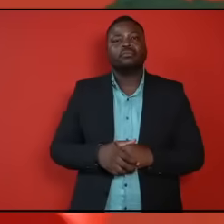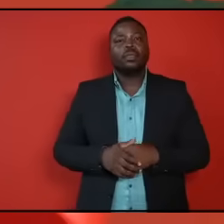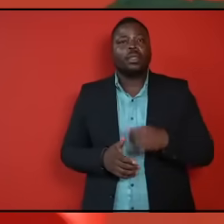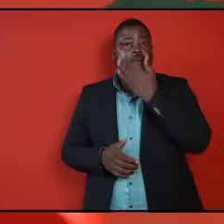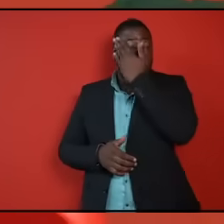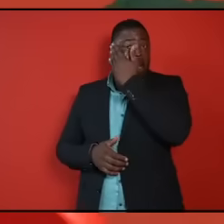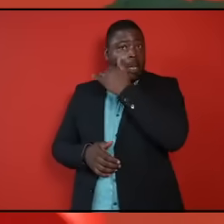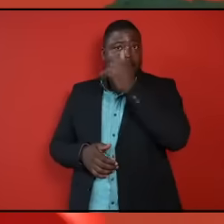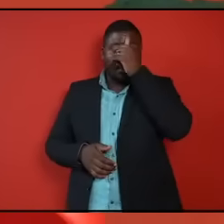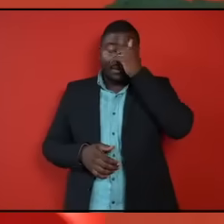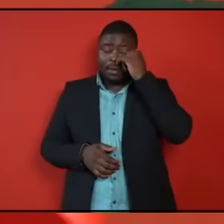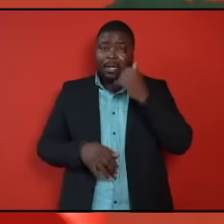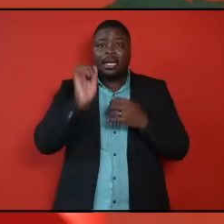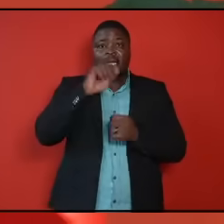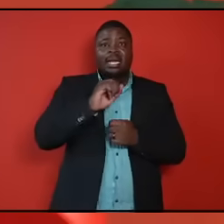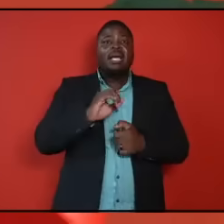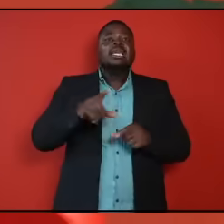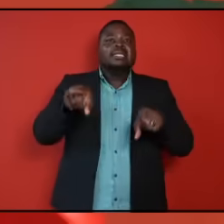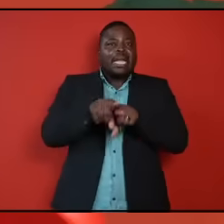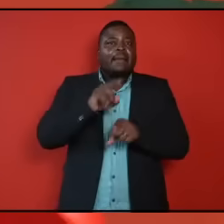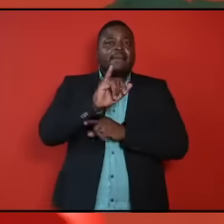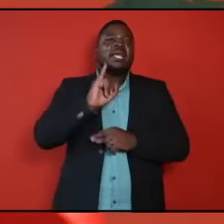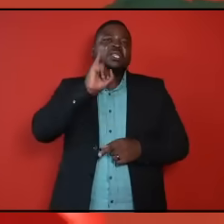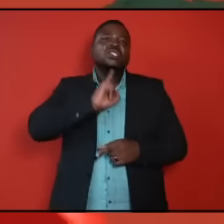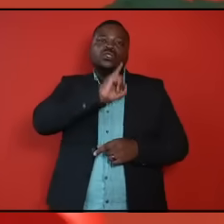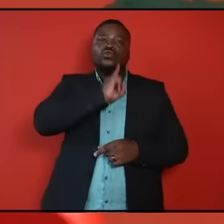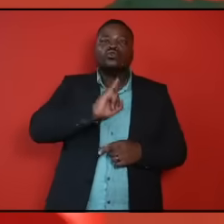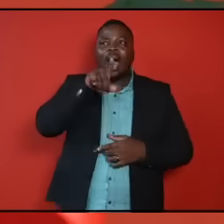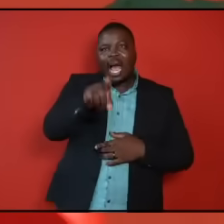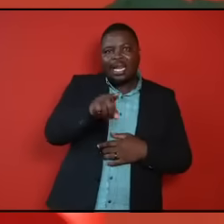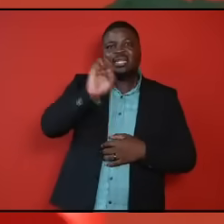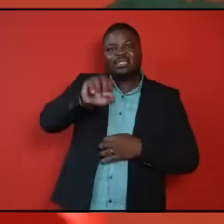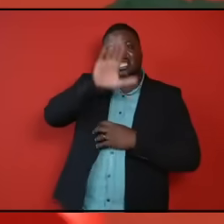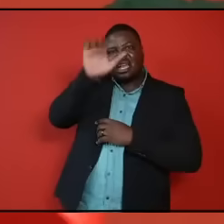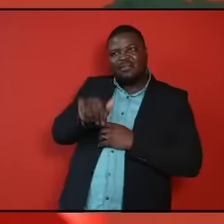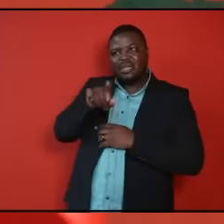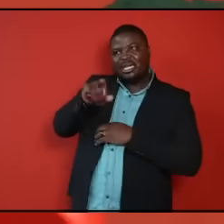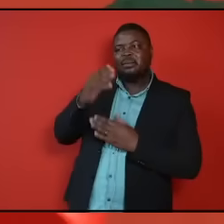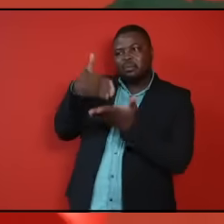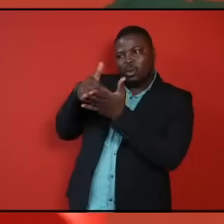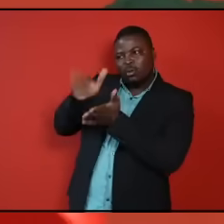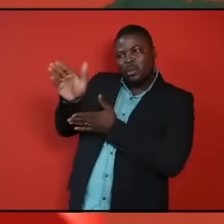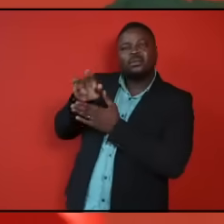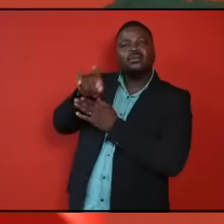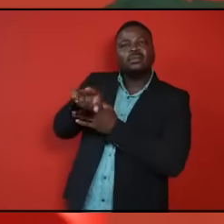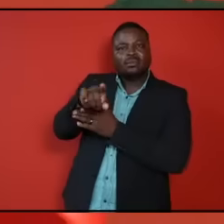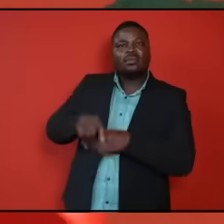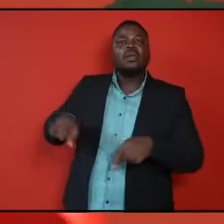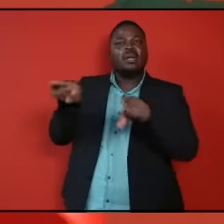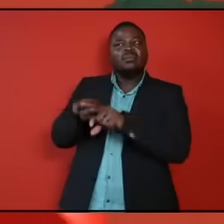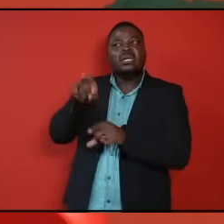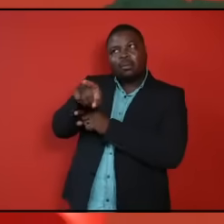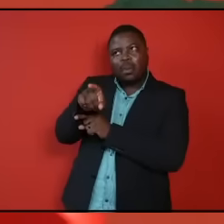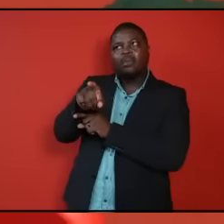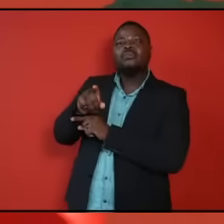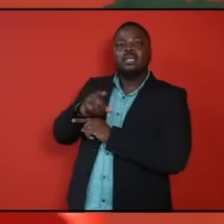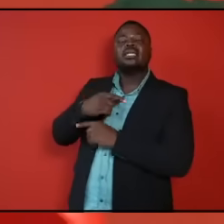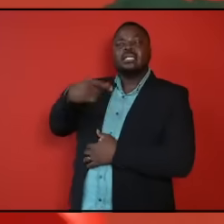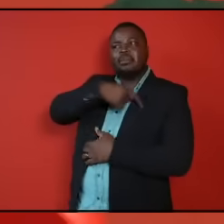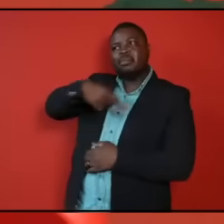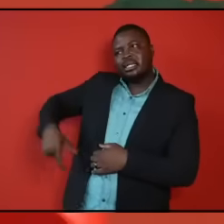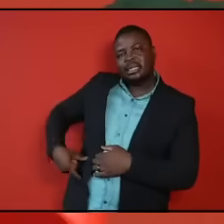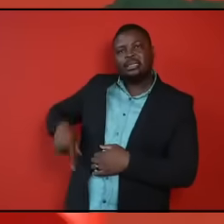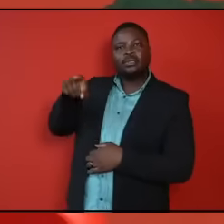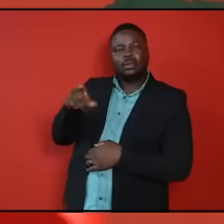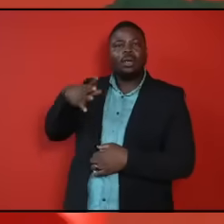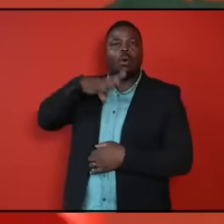of the Israeli diplomat as a persona non grata and call for the president to adhere to the long-standing